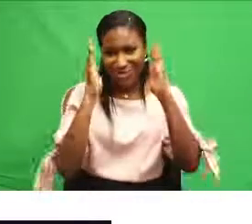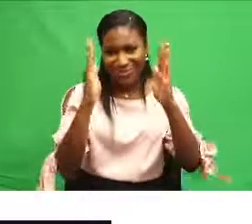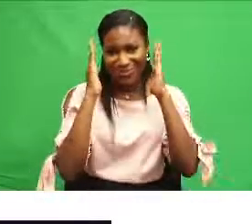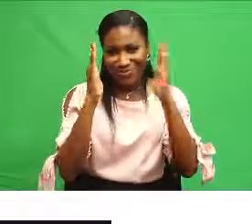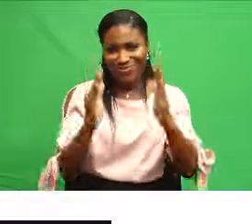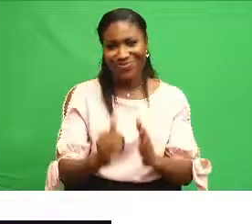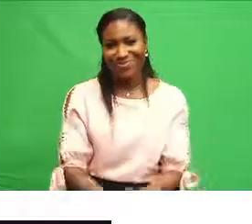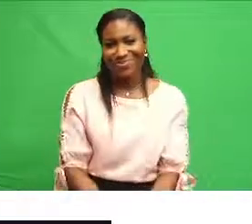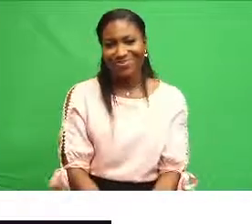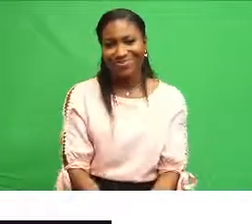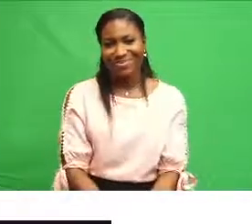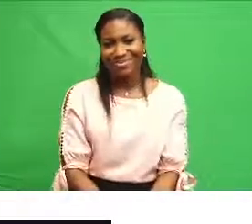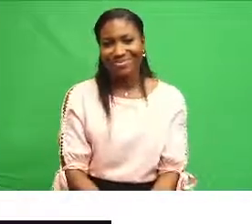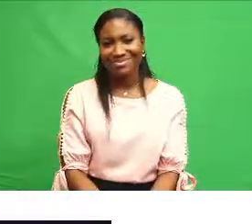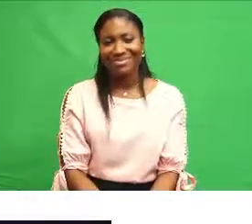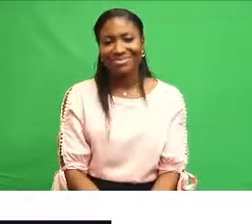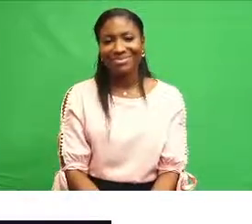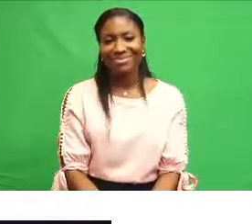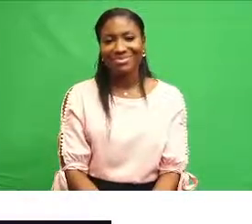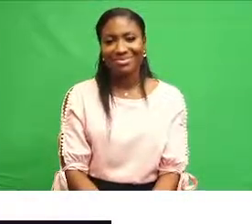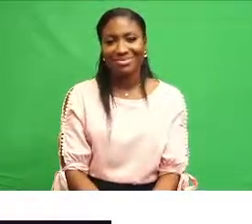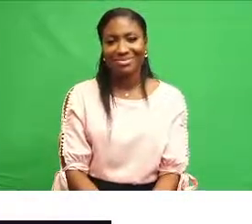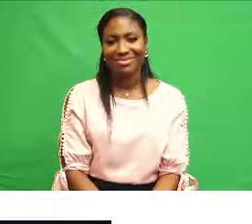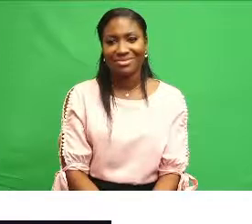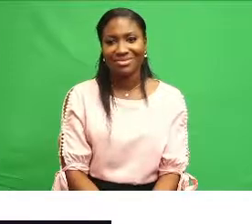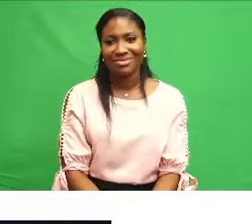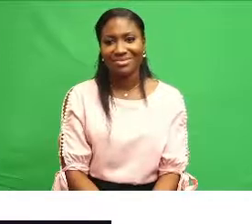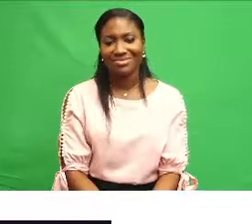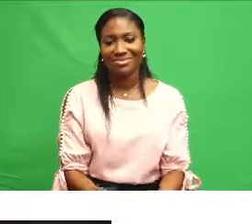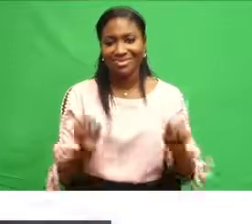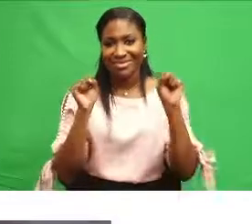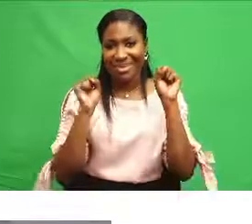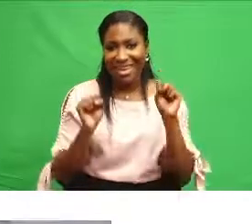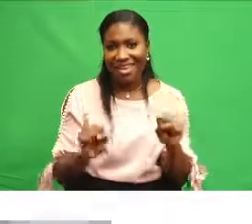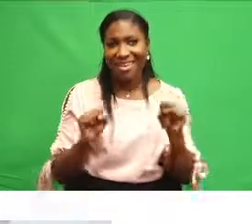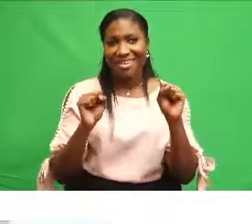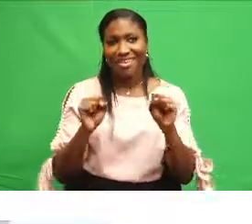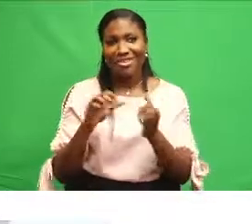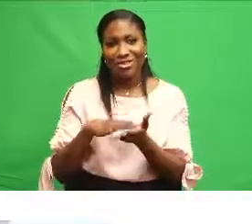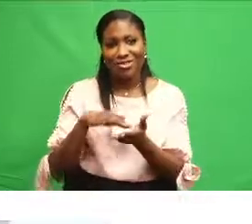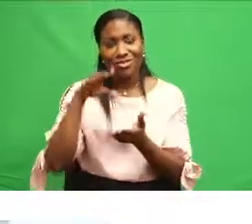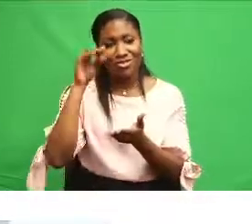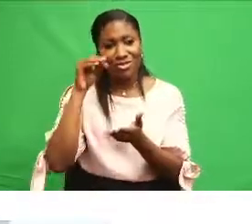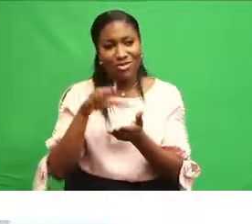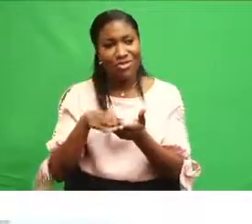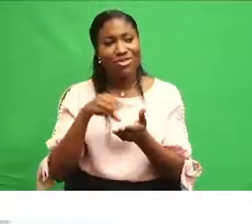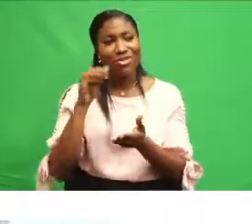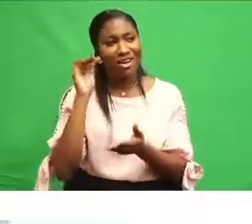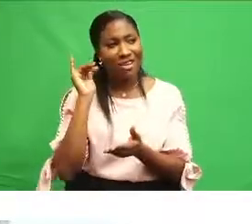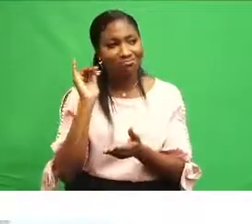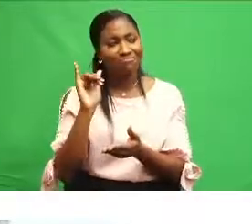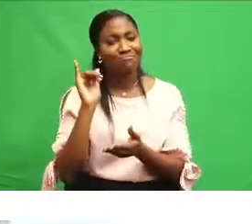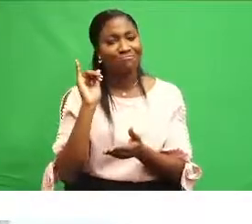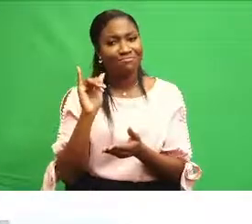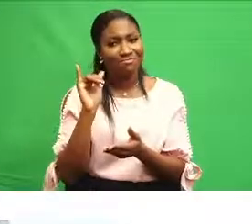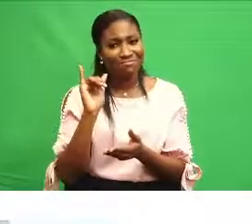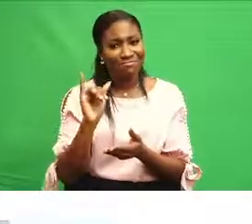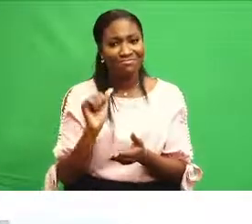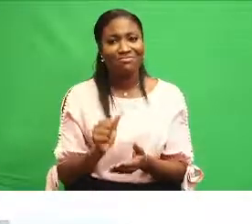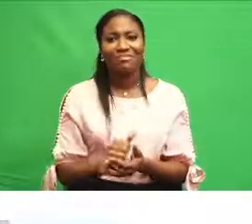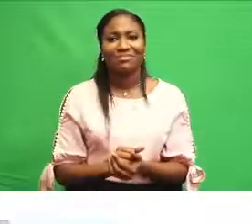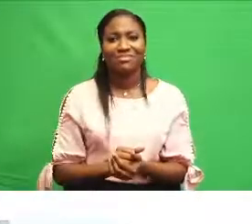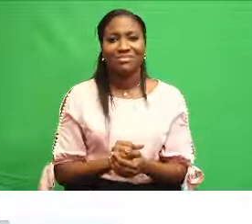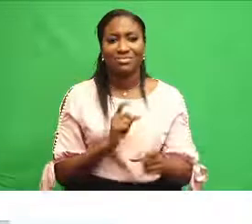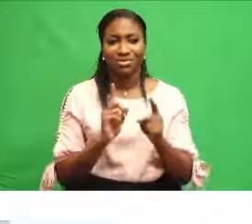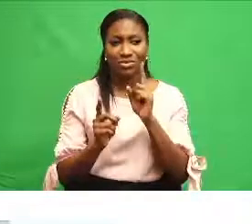questions. This has been so very insightful for us this morning from Dr. Blake as she continues to speak